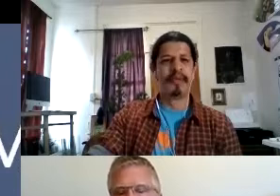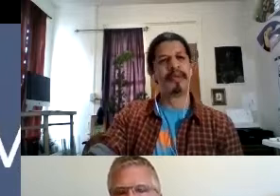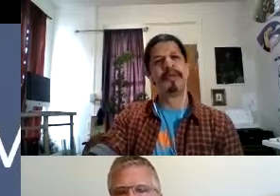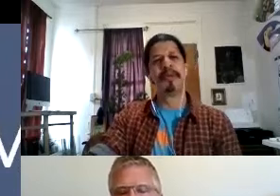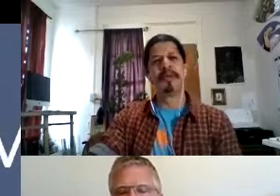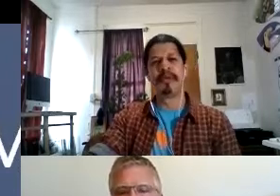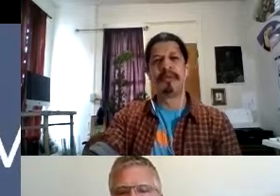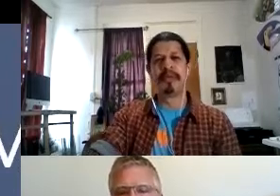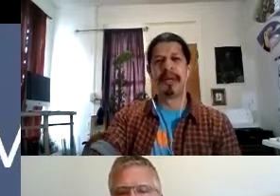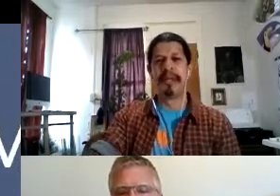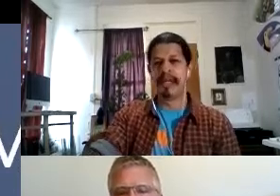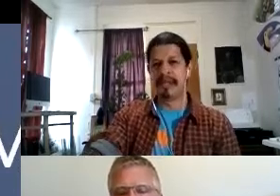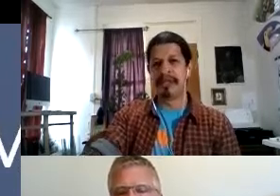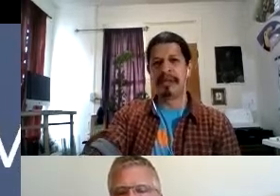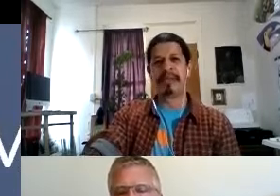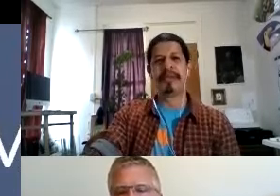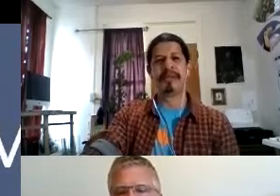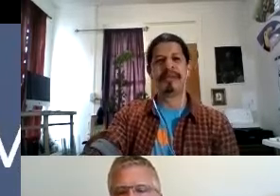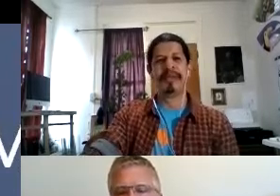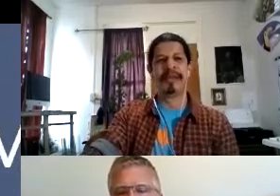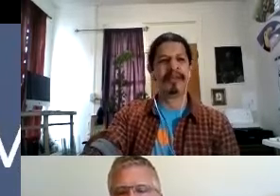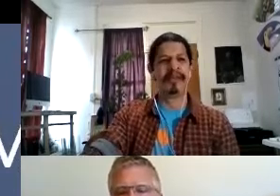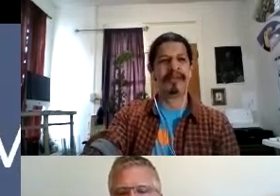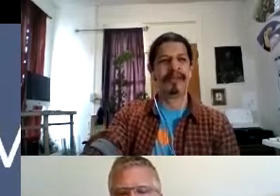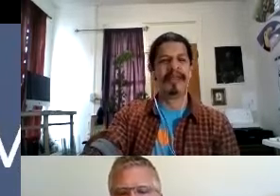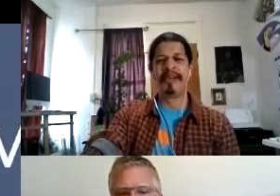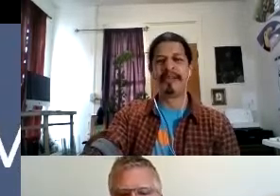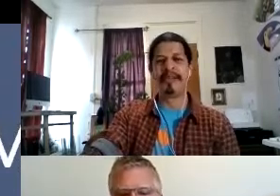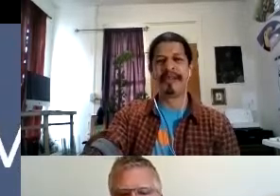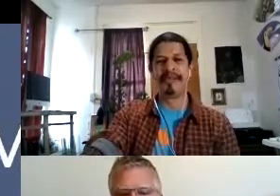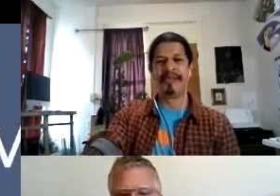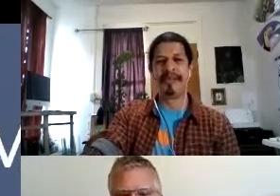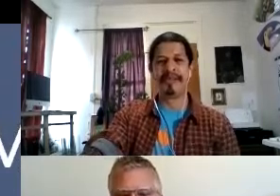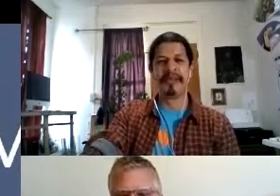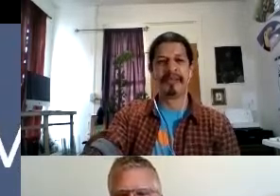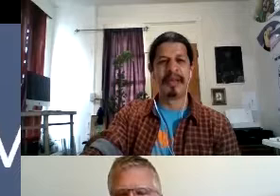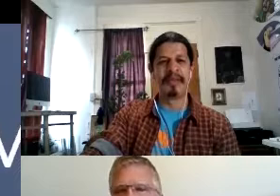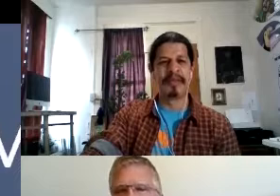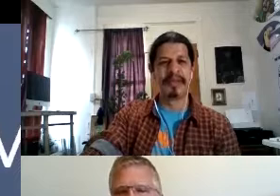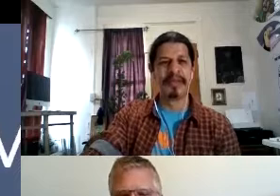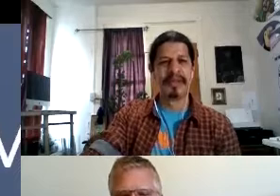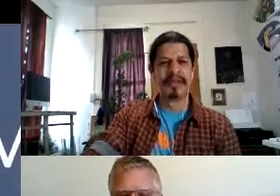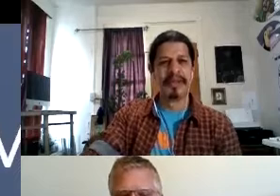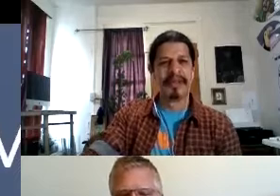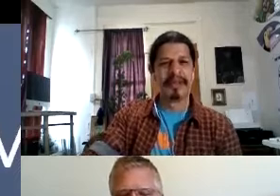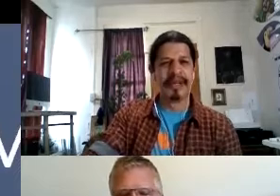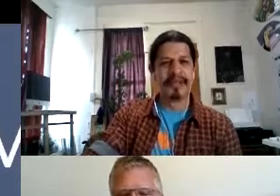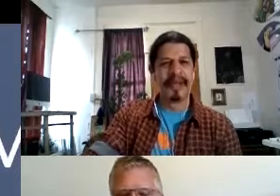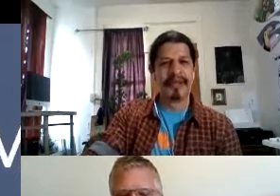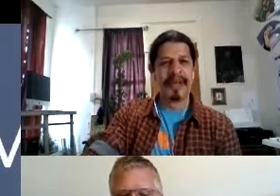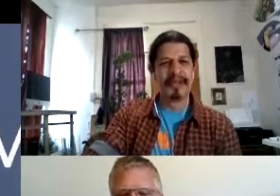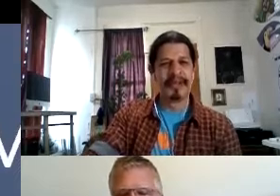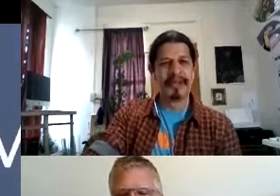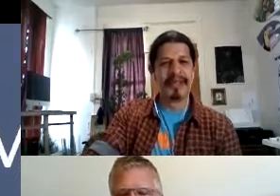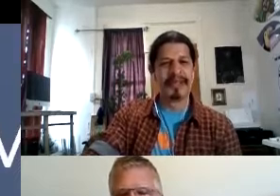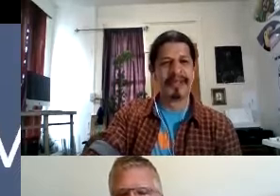Yeah, I'm used to Zoom on my desktop, so I think I should start using it on different platforms. All right, we